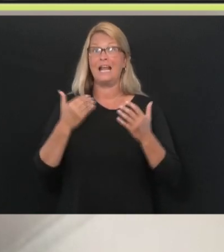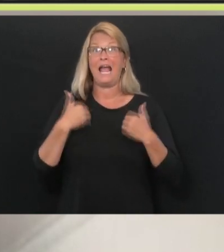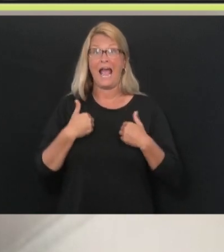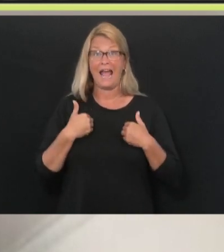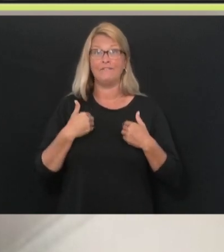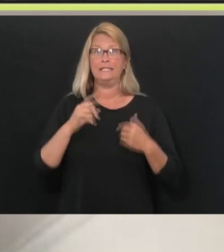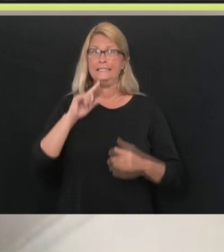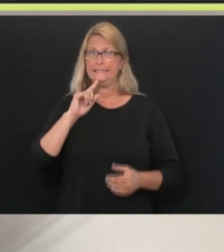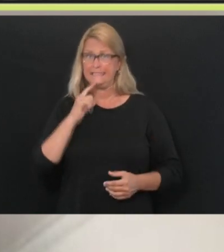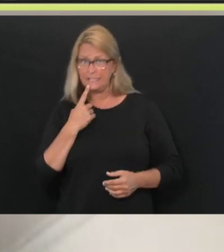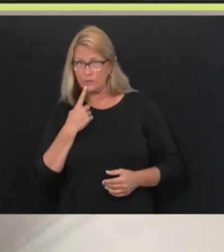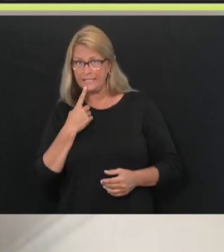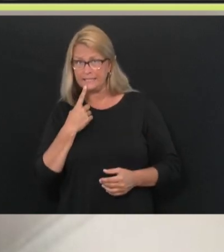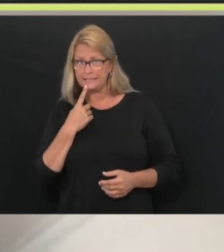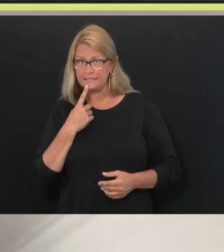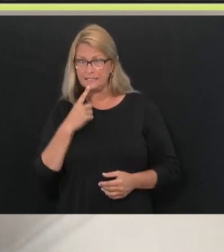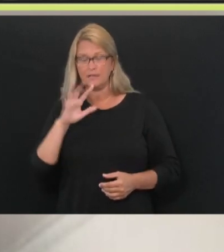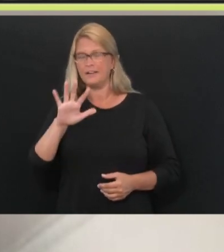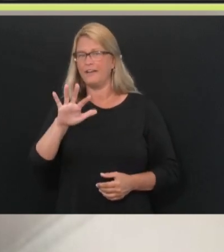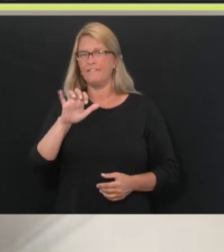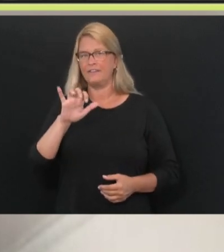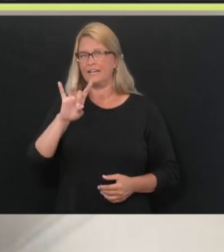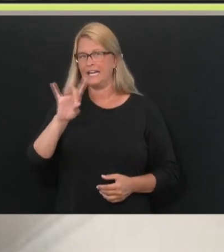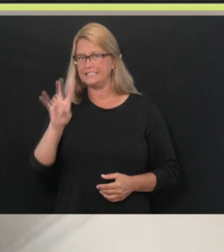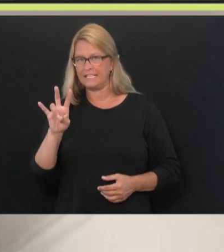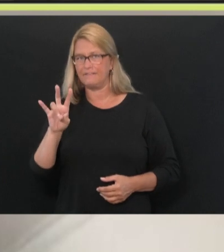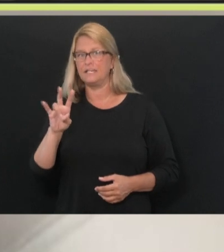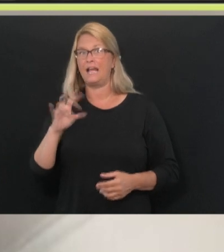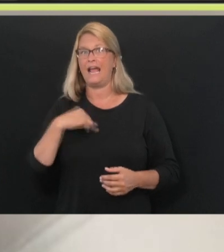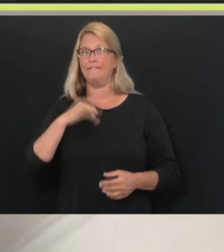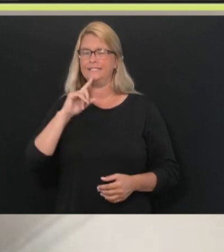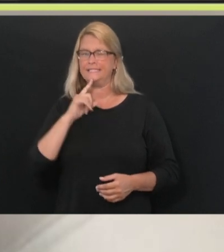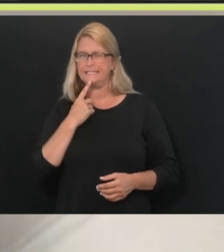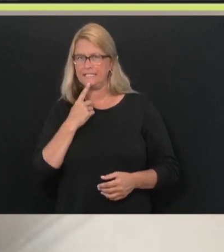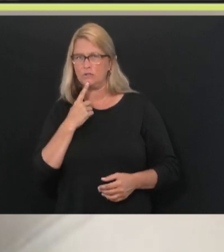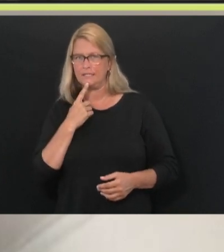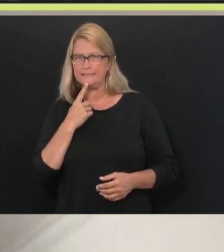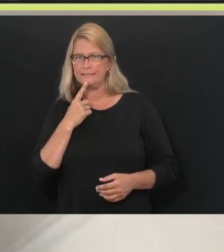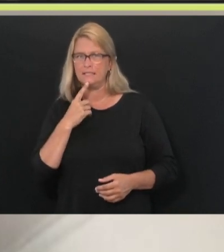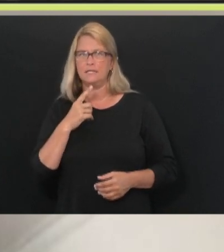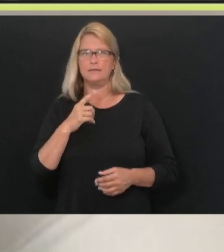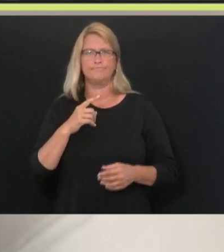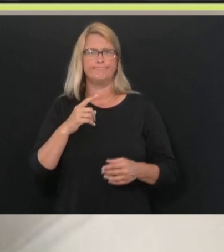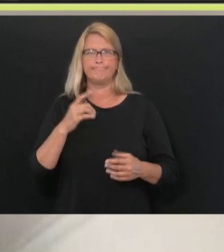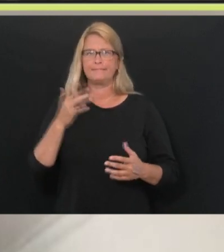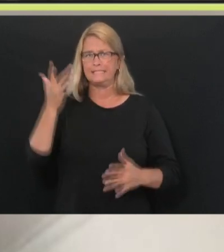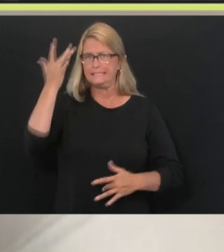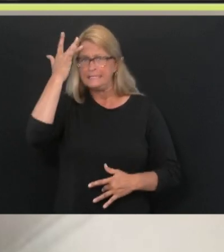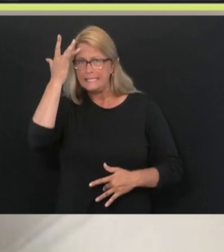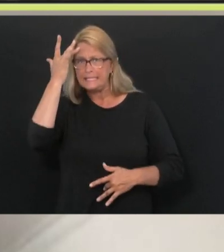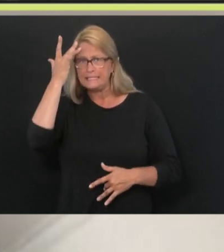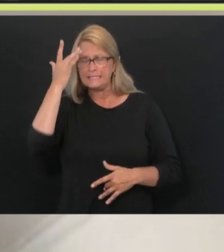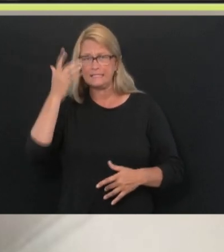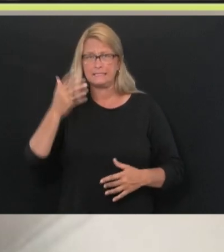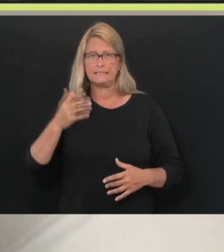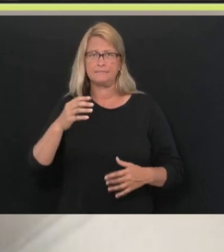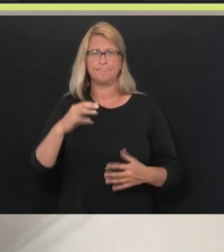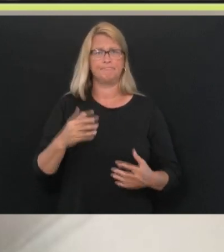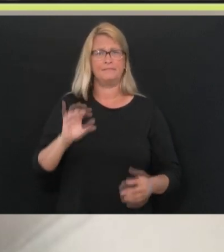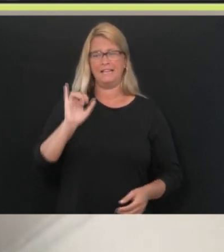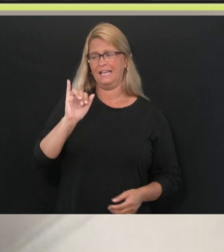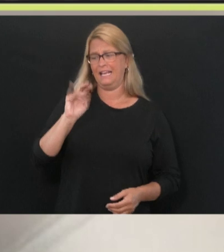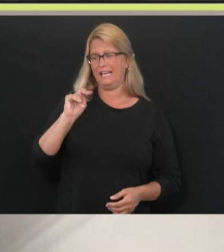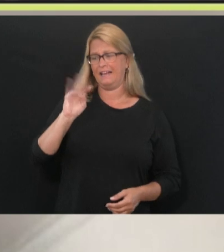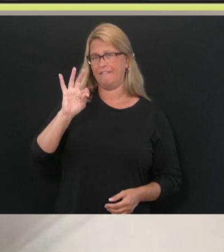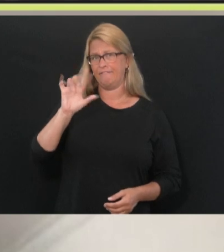sometimes life-threatening problems, this so-called multi-organ inflammatory syndrome that causes inflammation